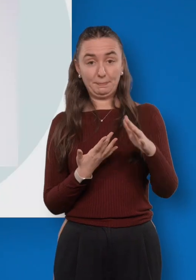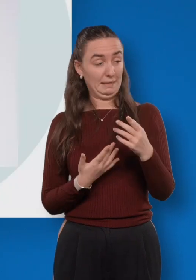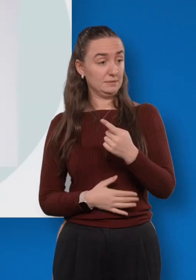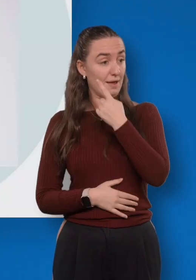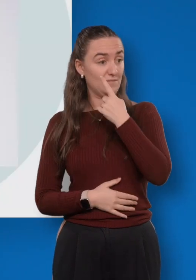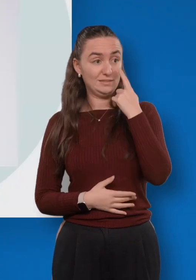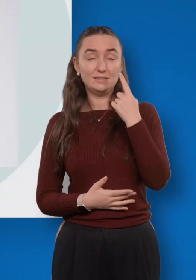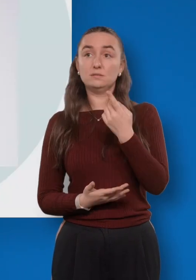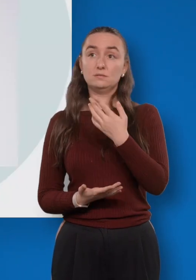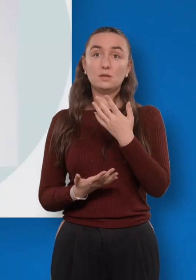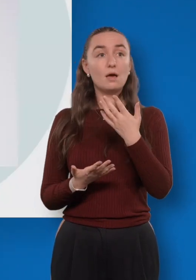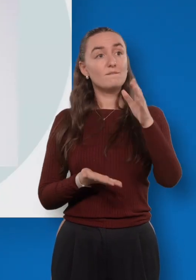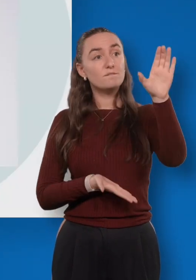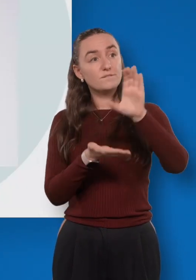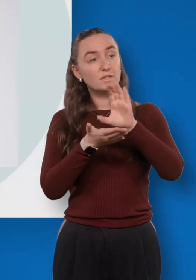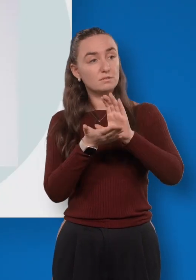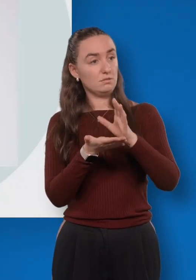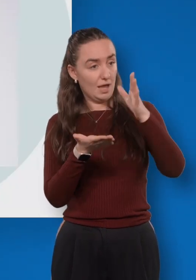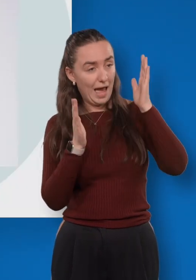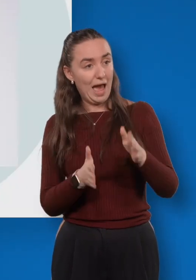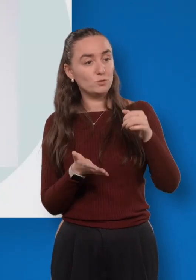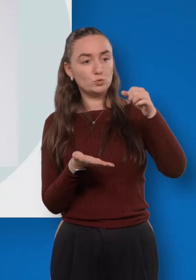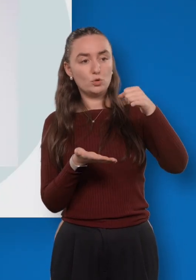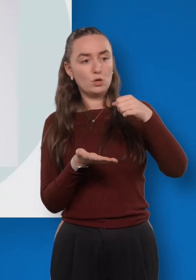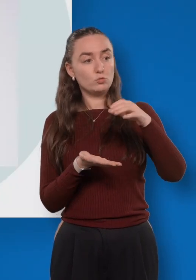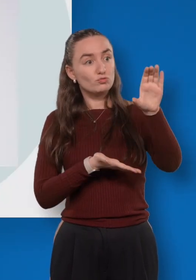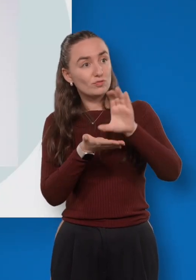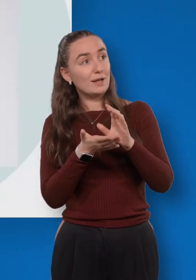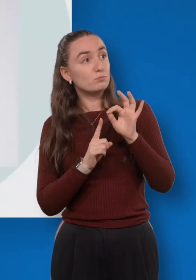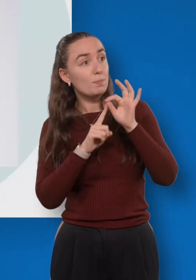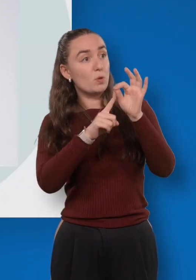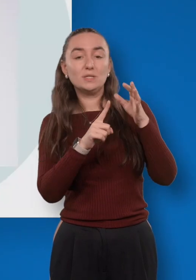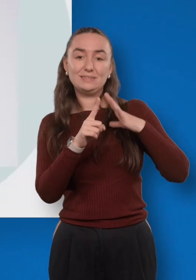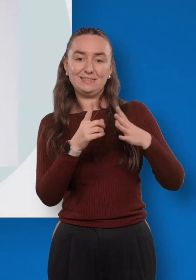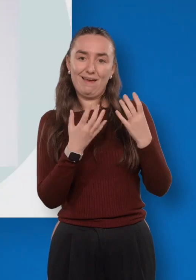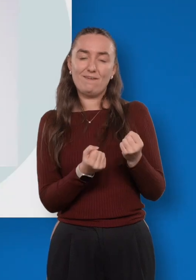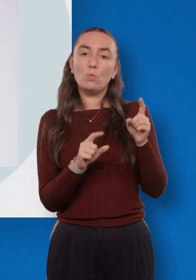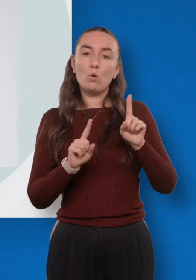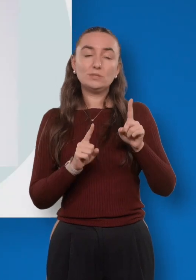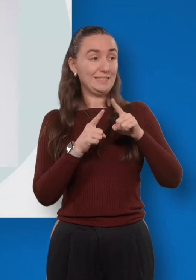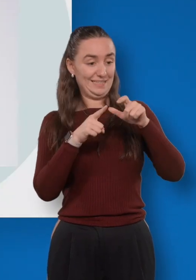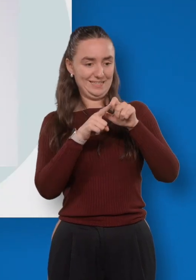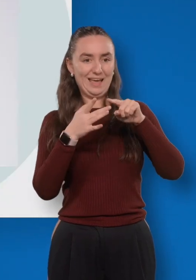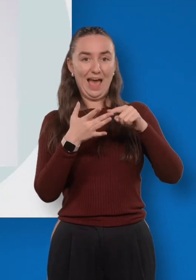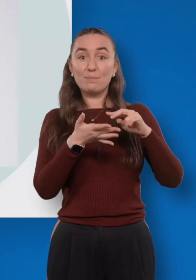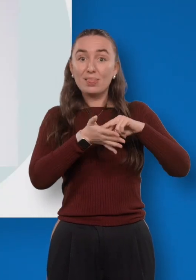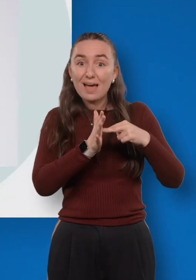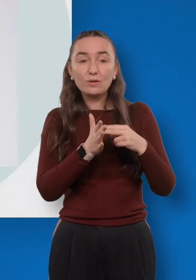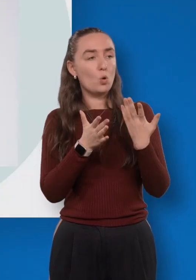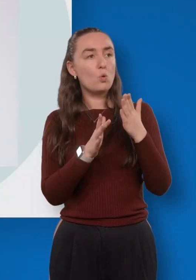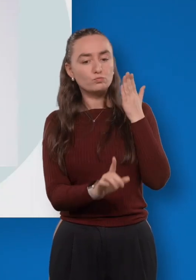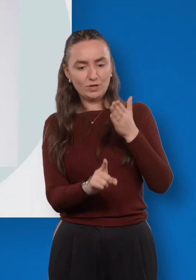are requiring grant proposals to include some kind of EDI plan or acknowledgement of how